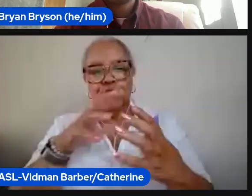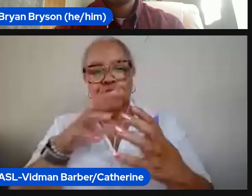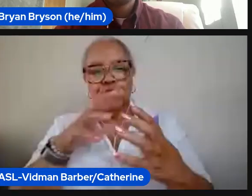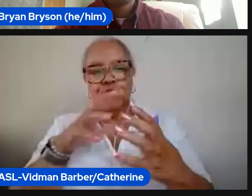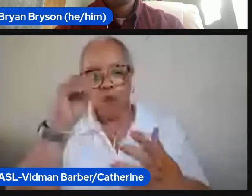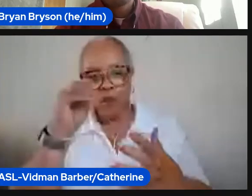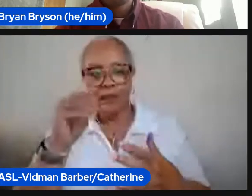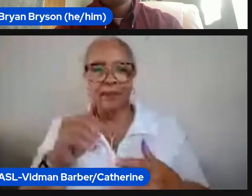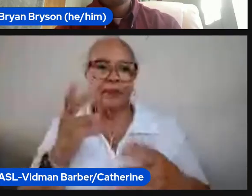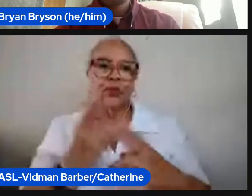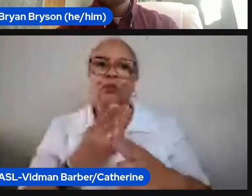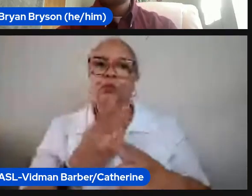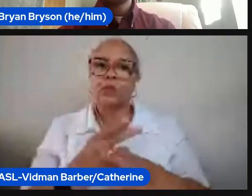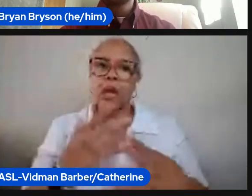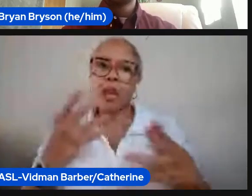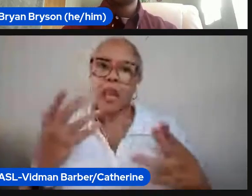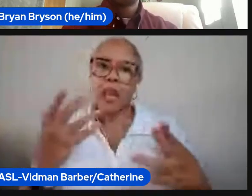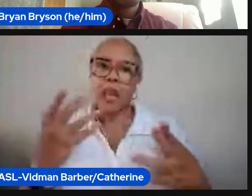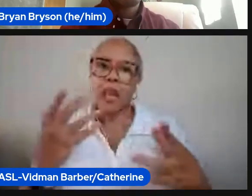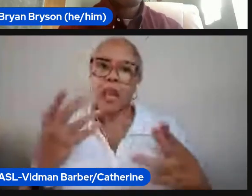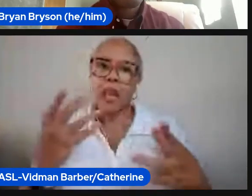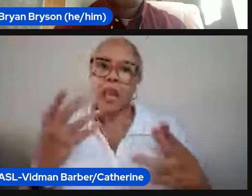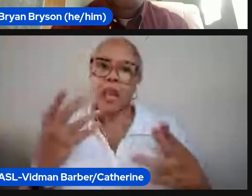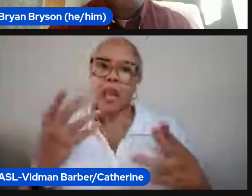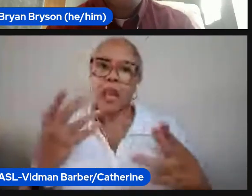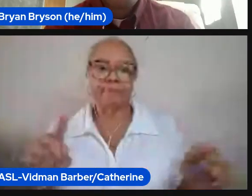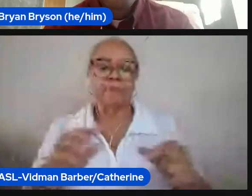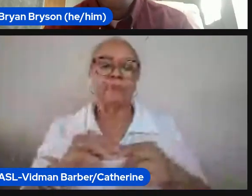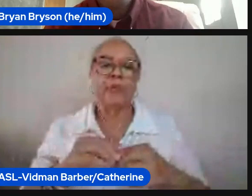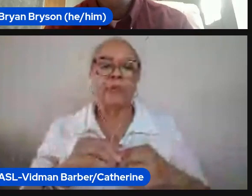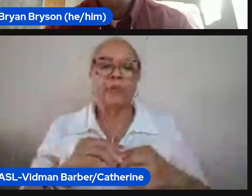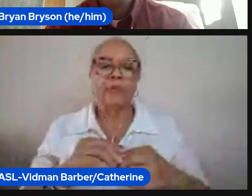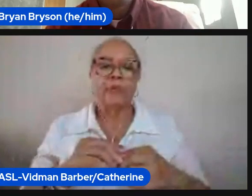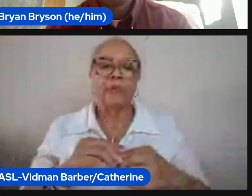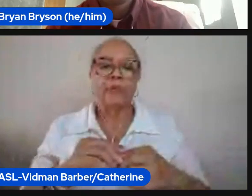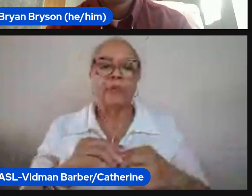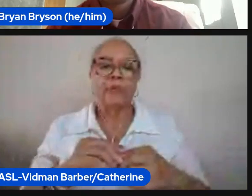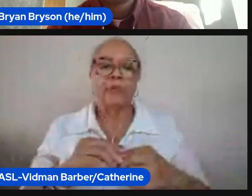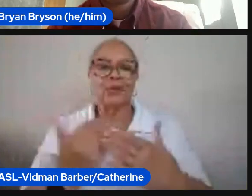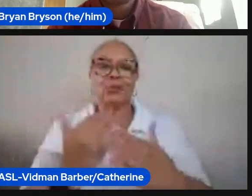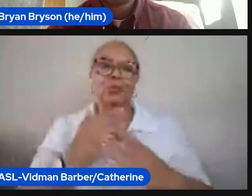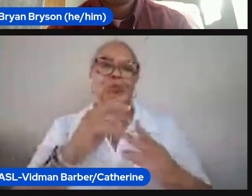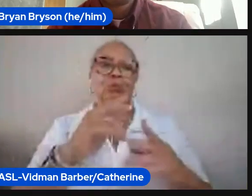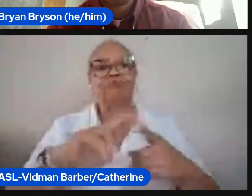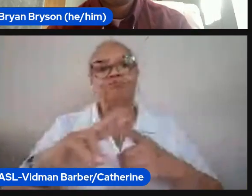in different contexts. It is kind of a buzzword today.